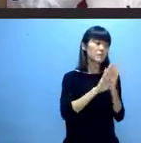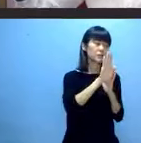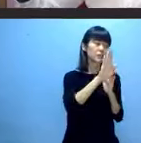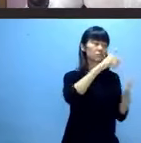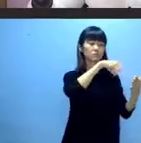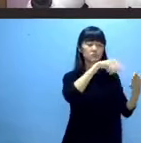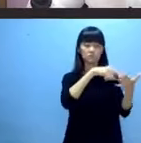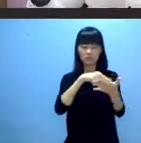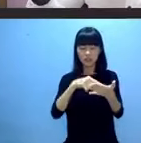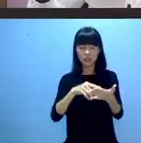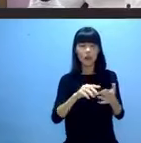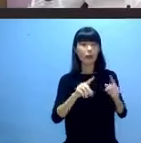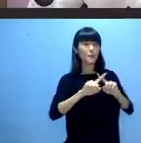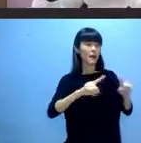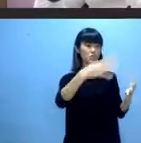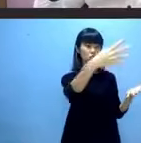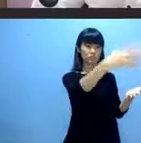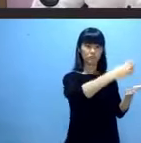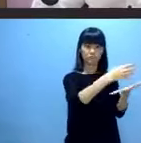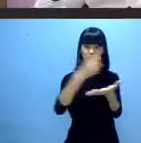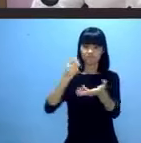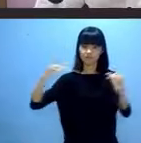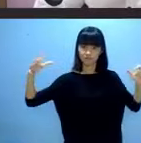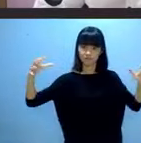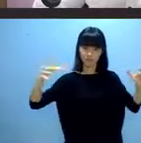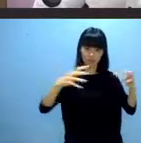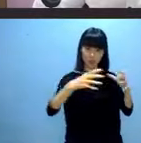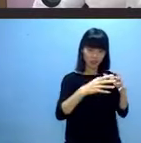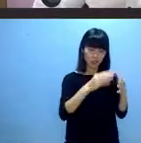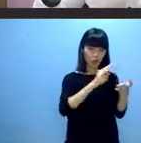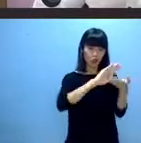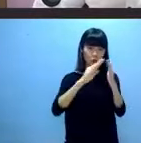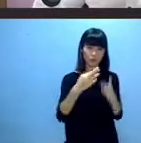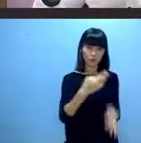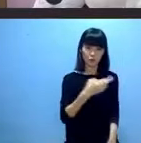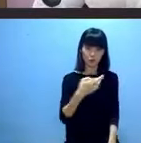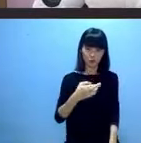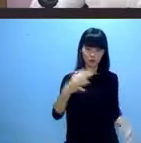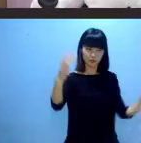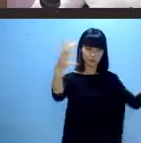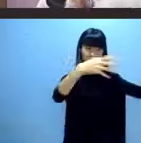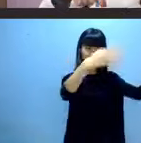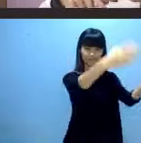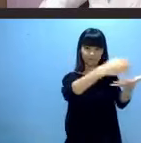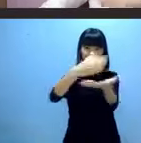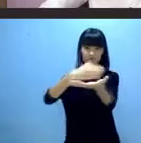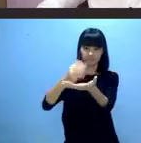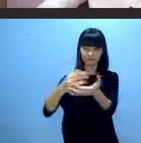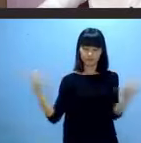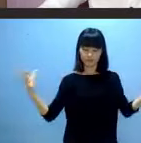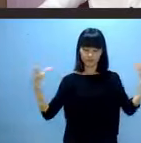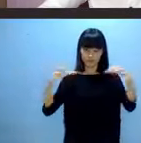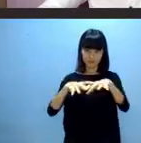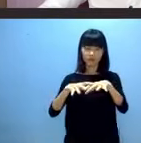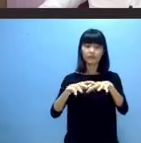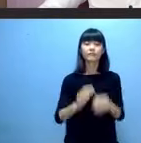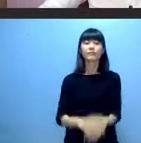you gathered a lot of community resources very quickly and put it together. Tell us a little bit more about that,